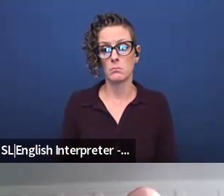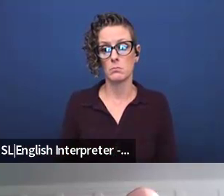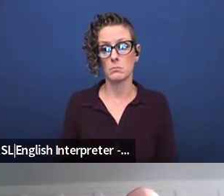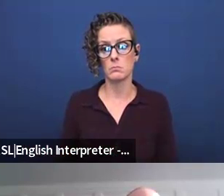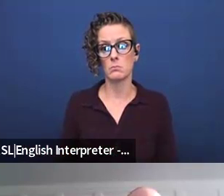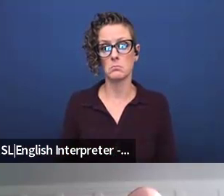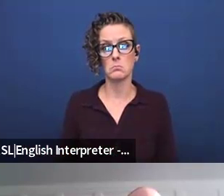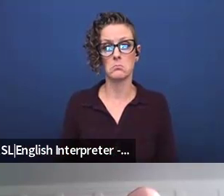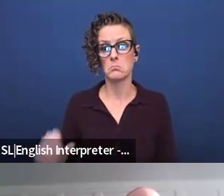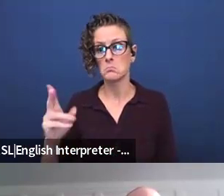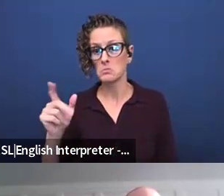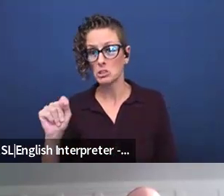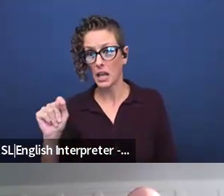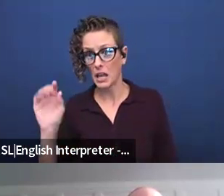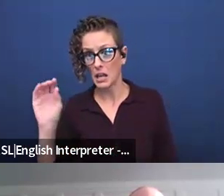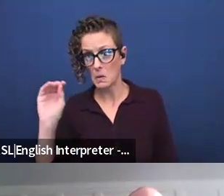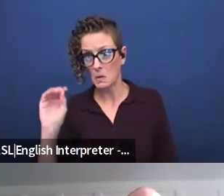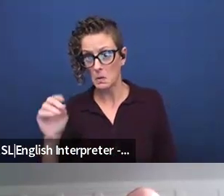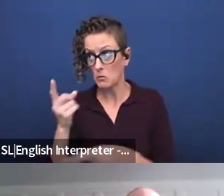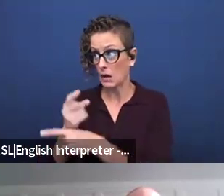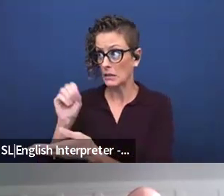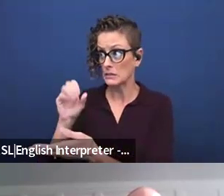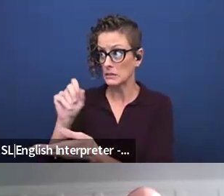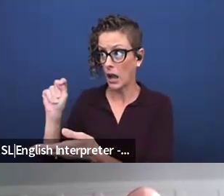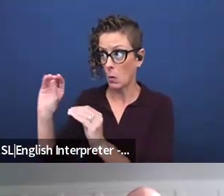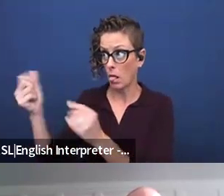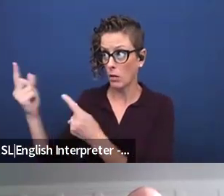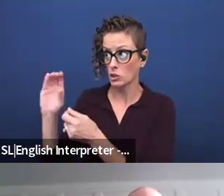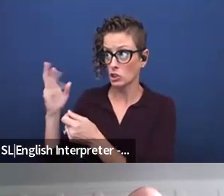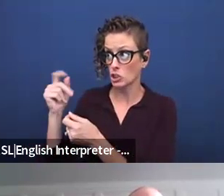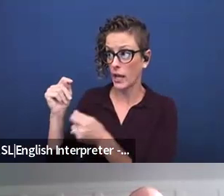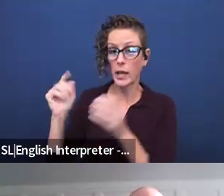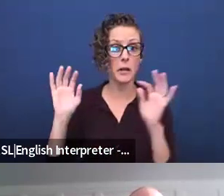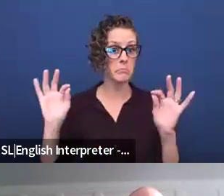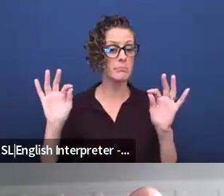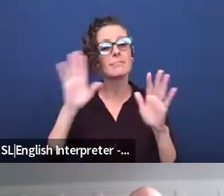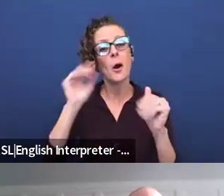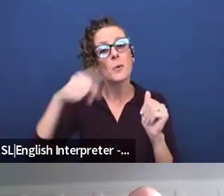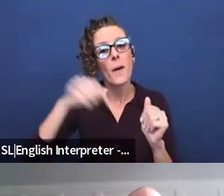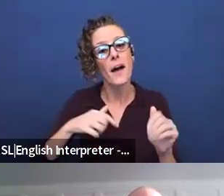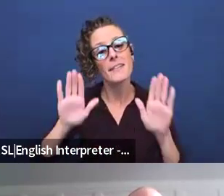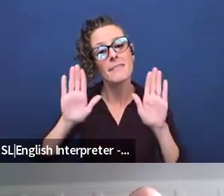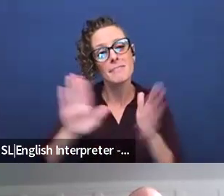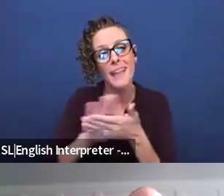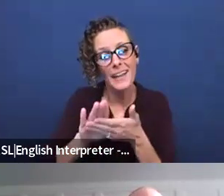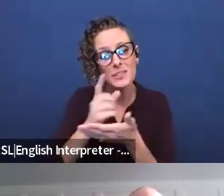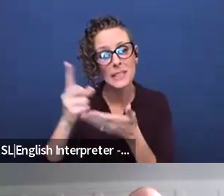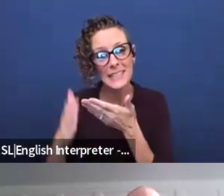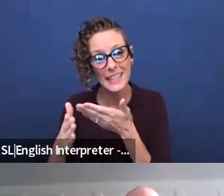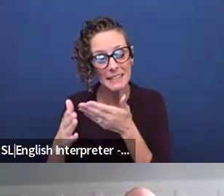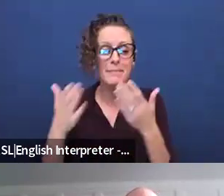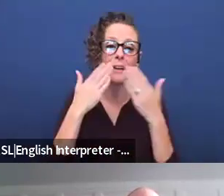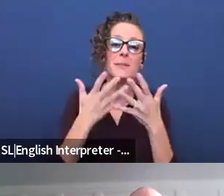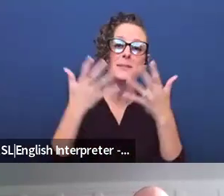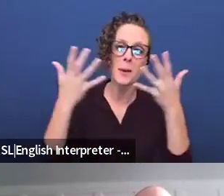And it looks like our chat is clear, right, Scott? We're good to go there. So, well, I hope you guys all have a very nice weekend. Thank you